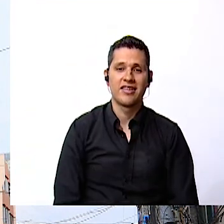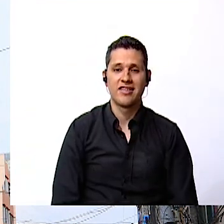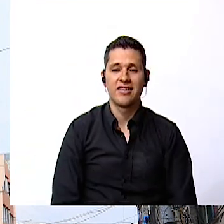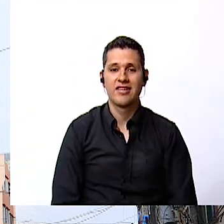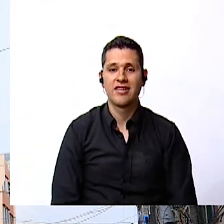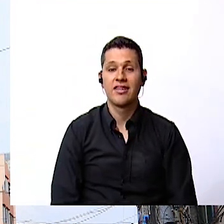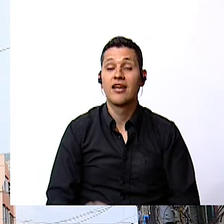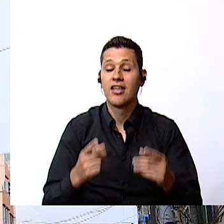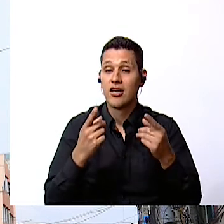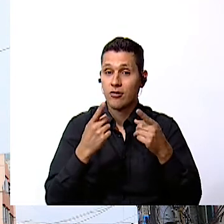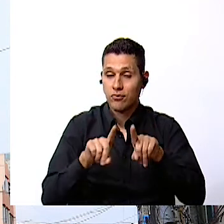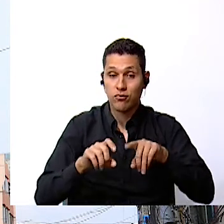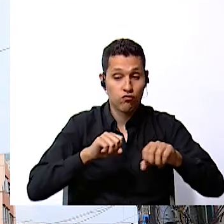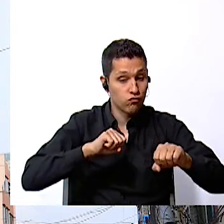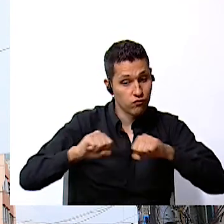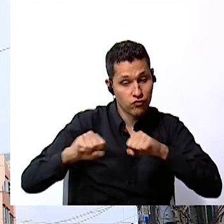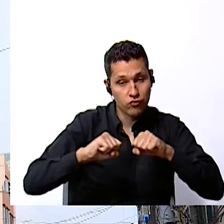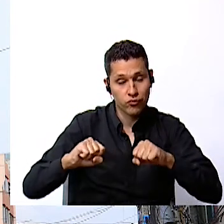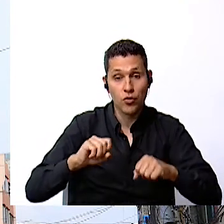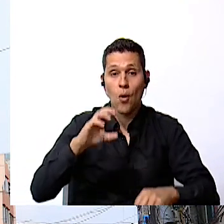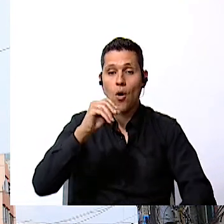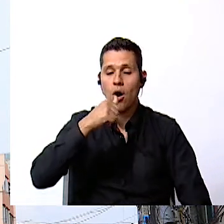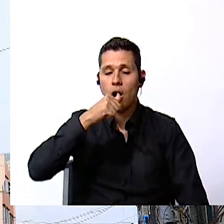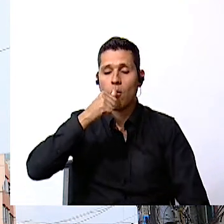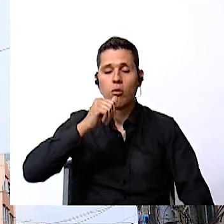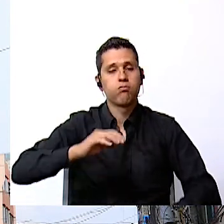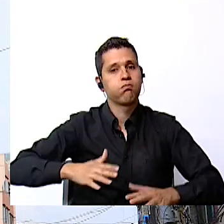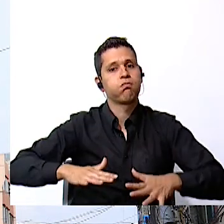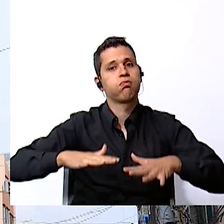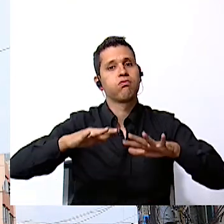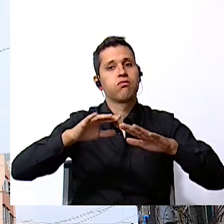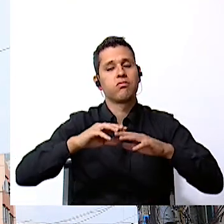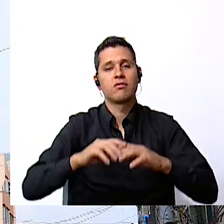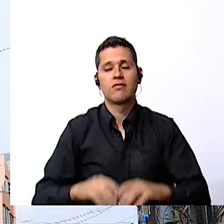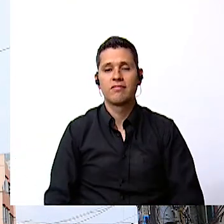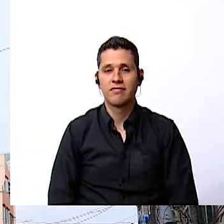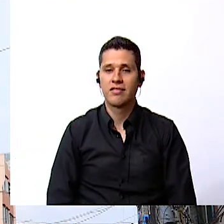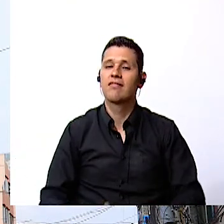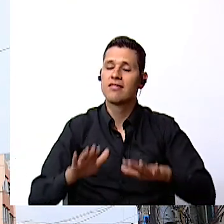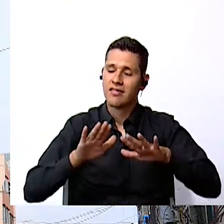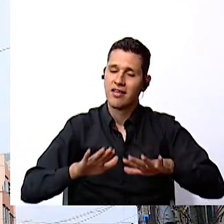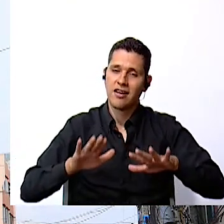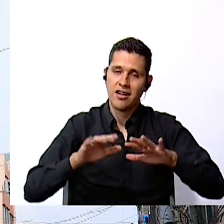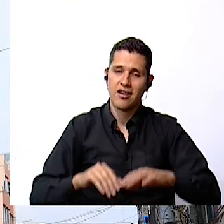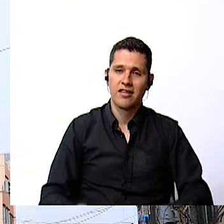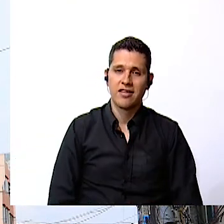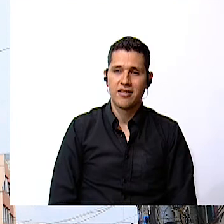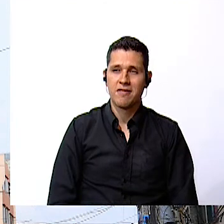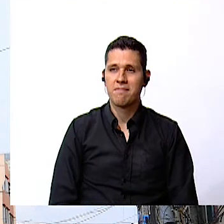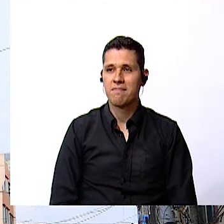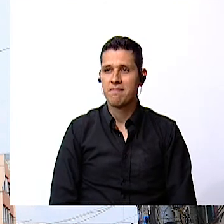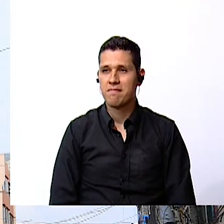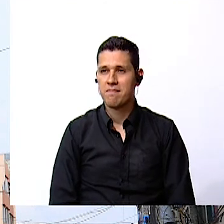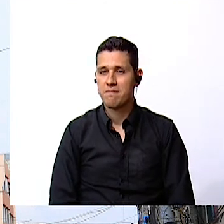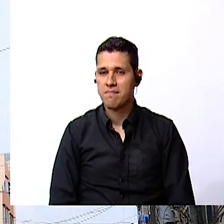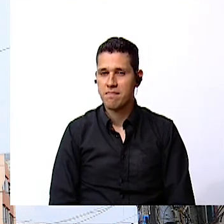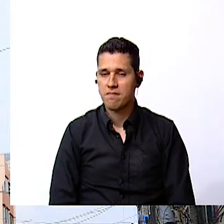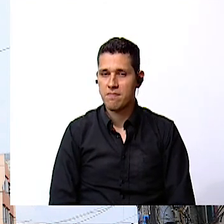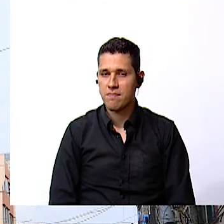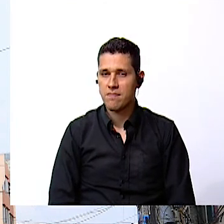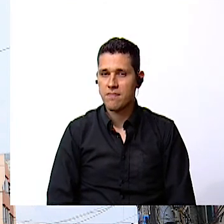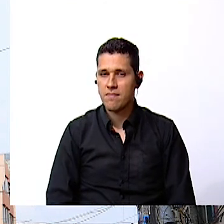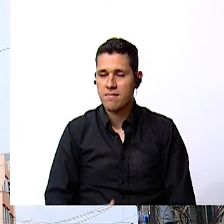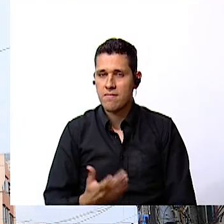an earthquake or a flood, okay? For instance, what about if there is too much